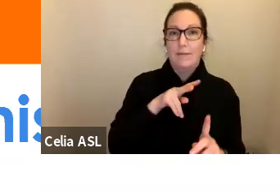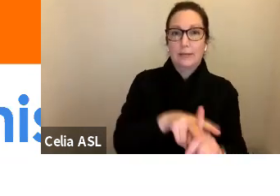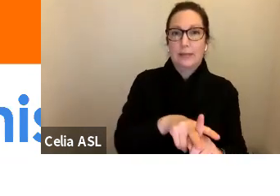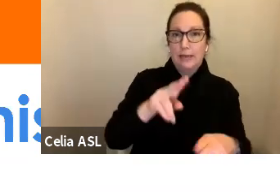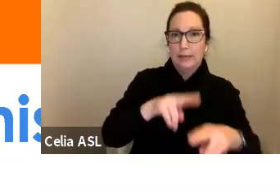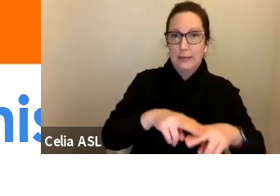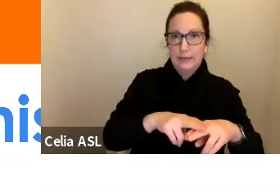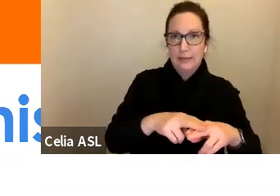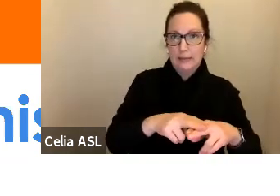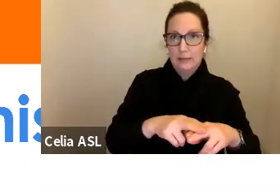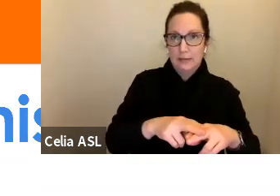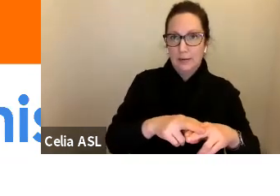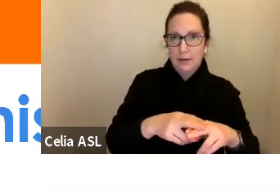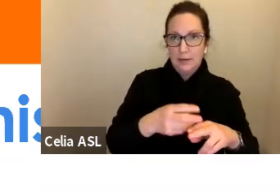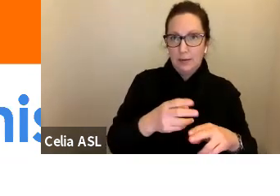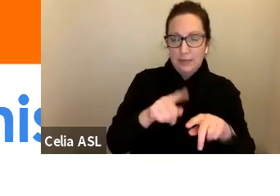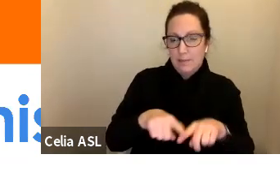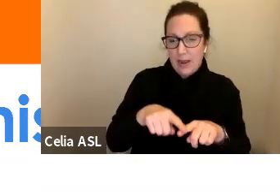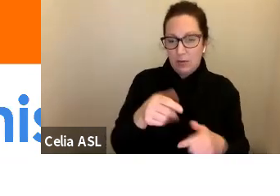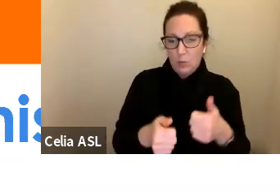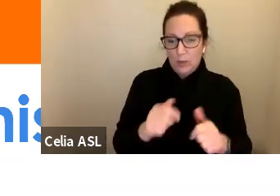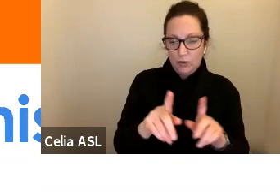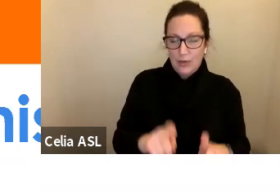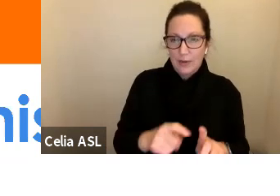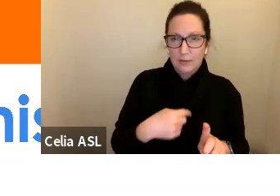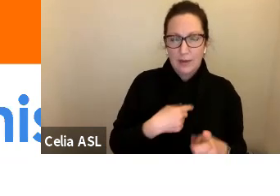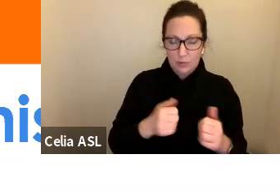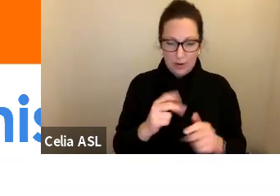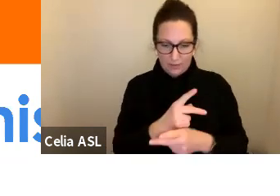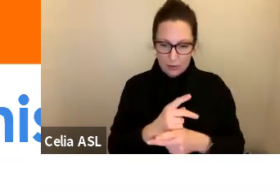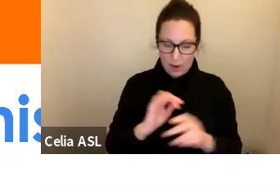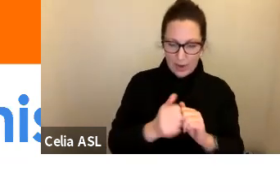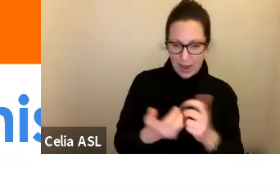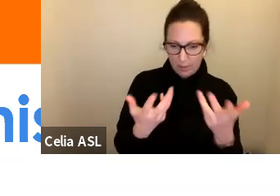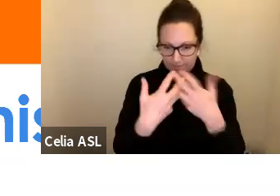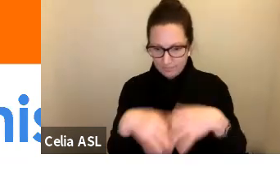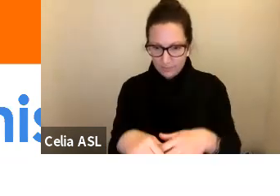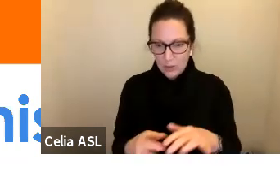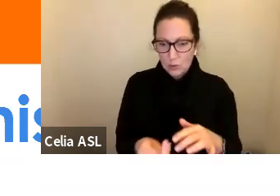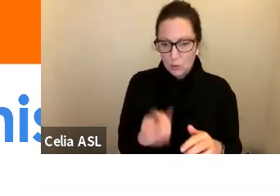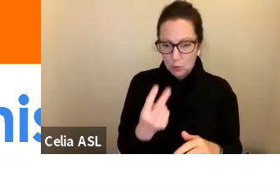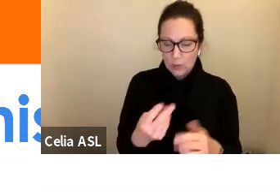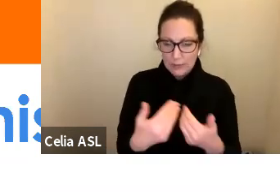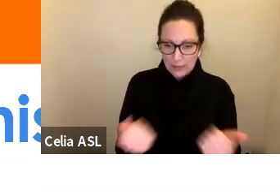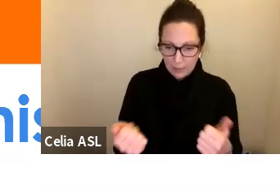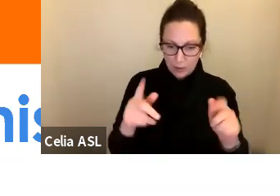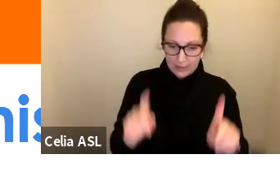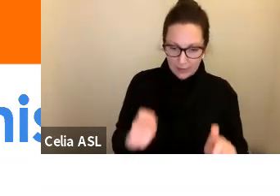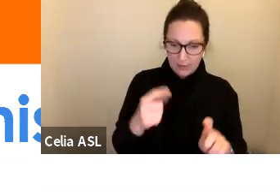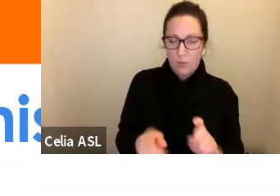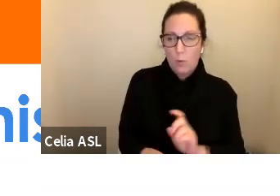take. I'm just trying to learn more about how they reconcile two different assessments being used in one band.